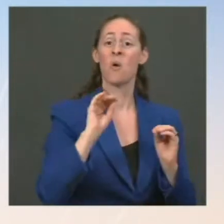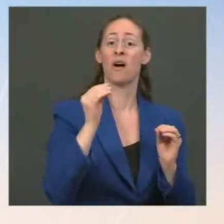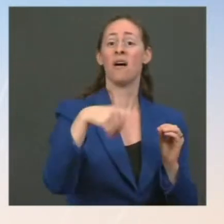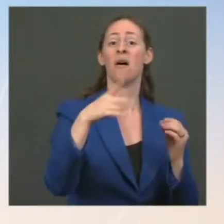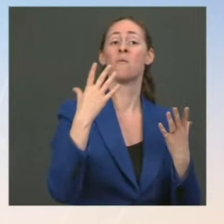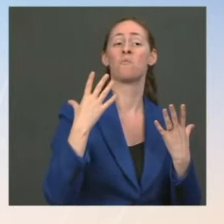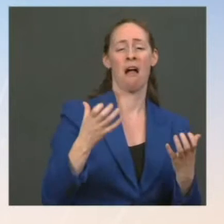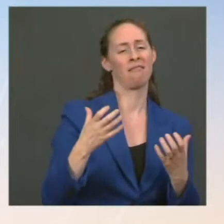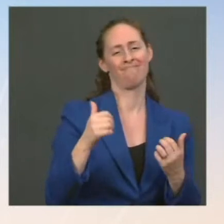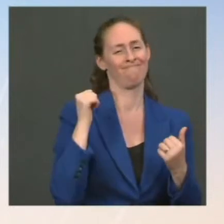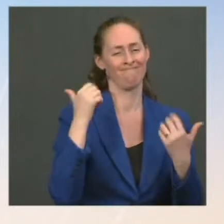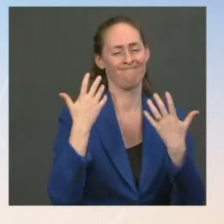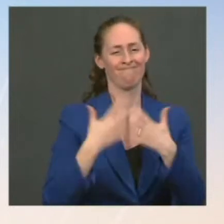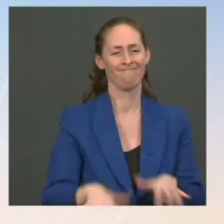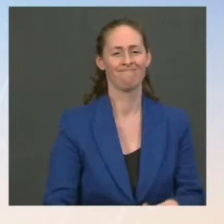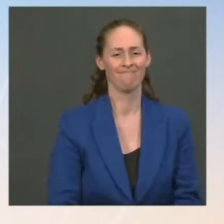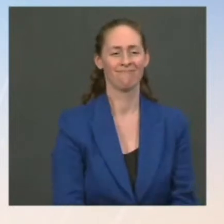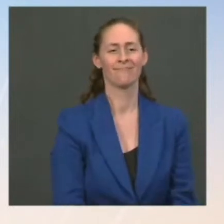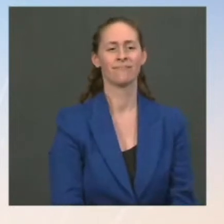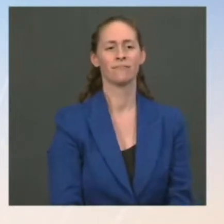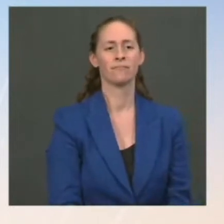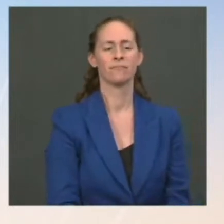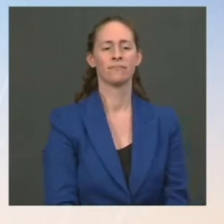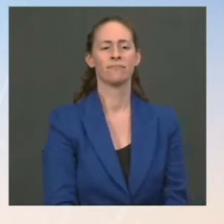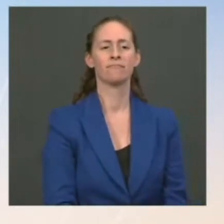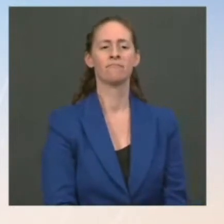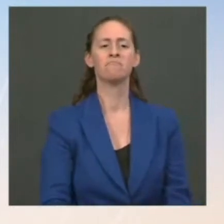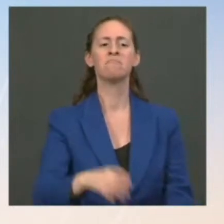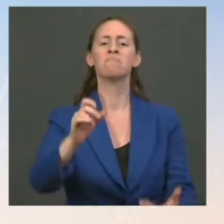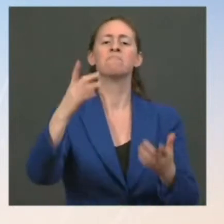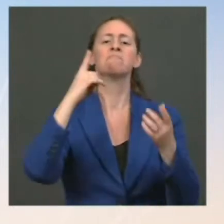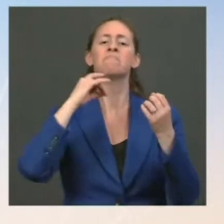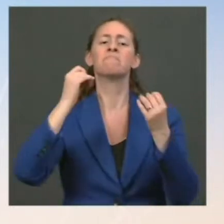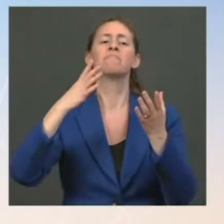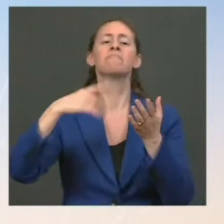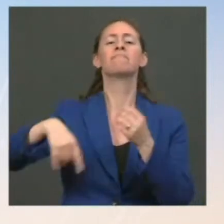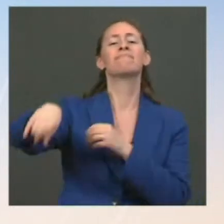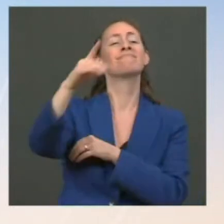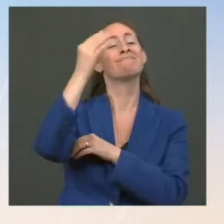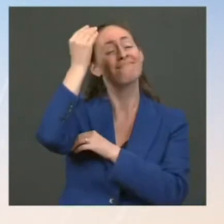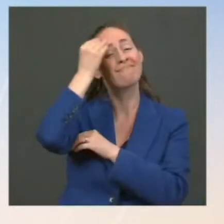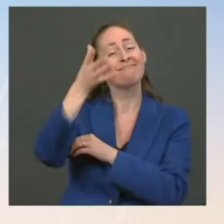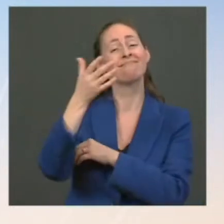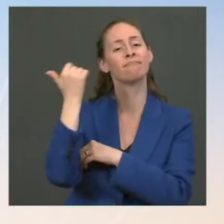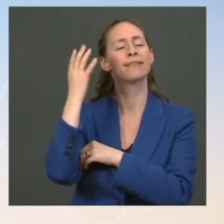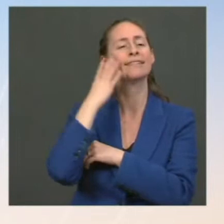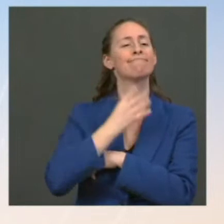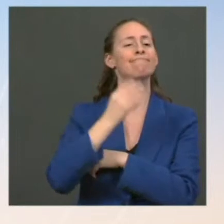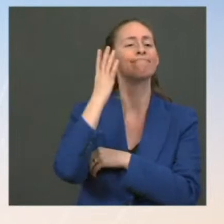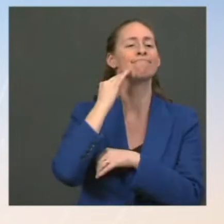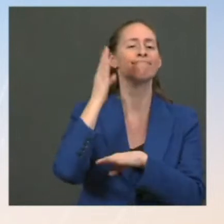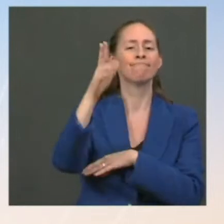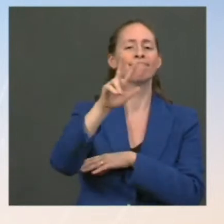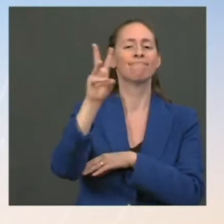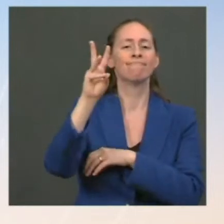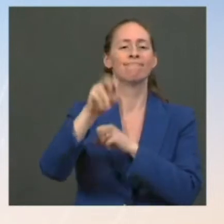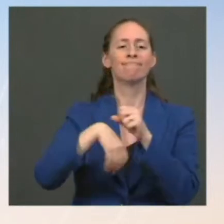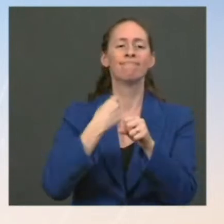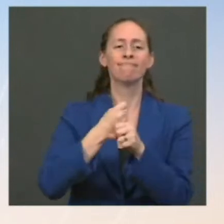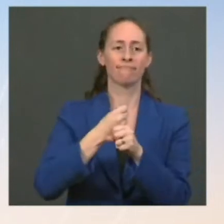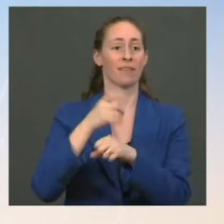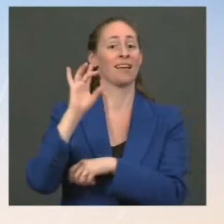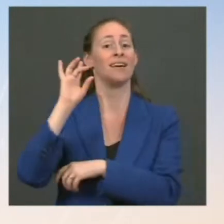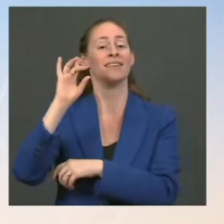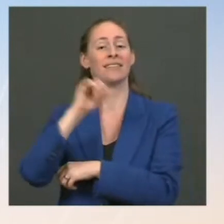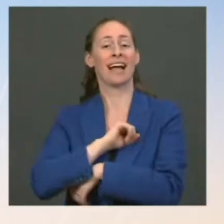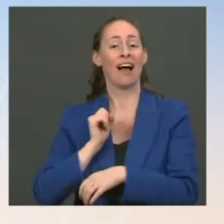that churn out there, but the president's been at this a long time. 36 years in the Senate, 8 years as vice president. He's been pretty